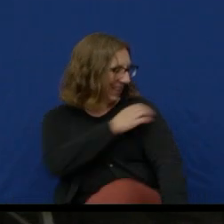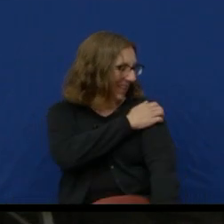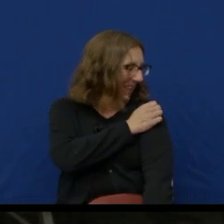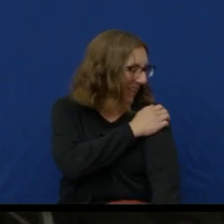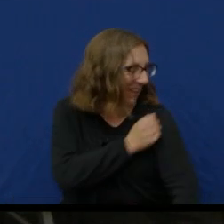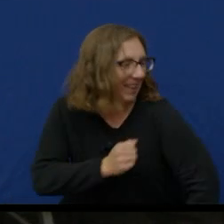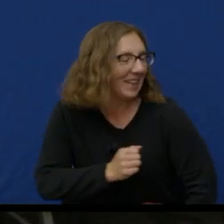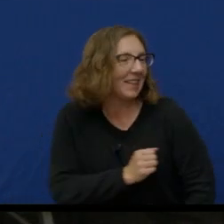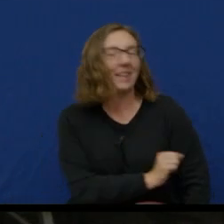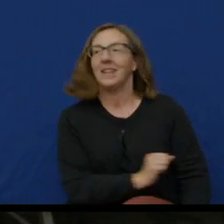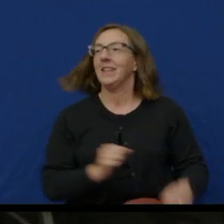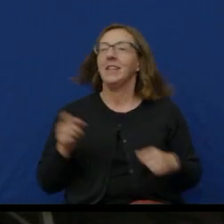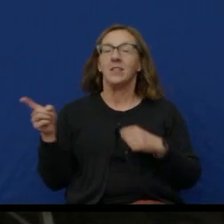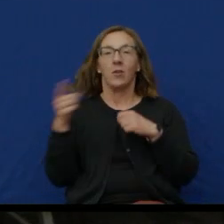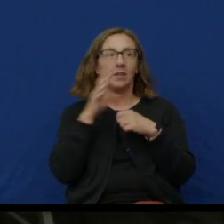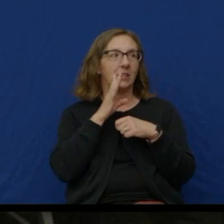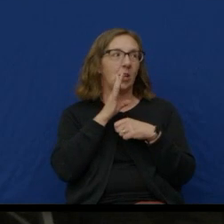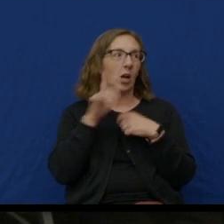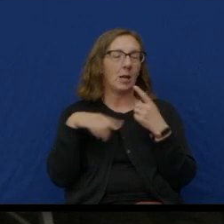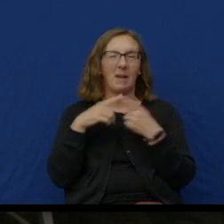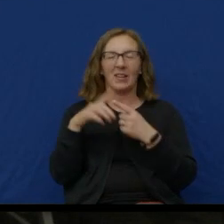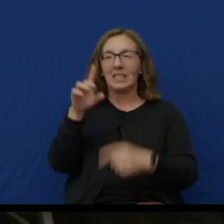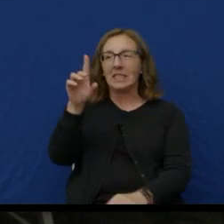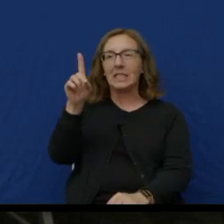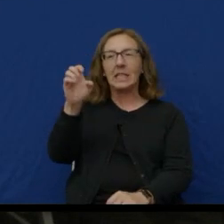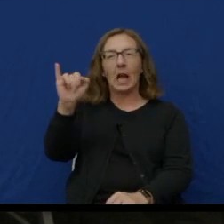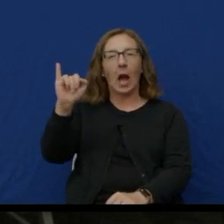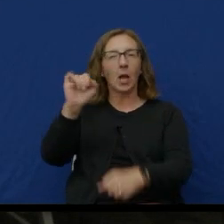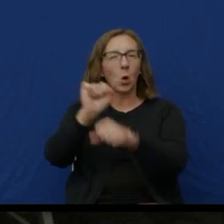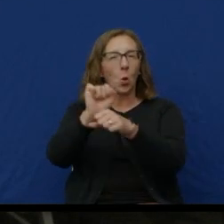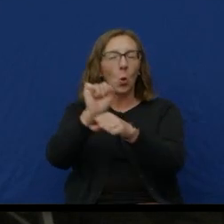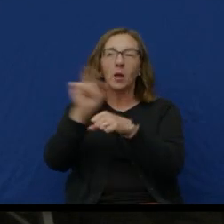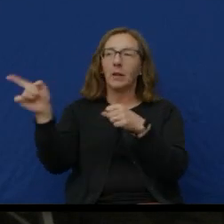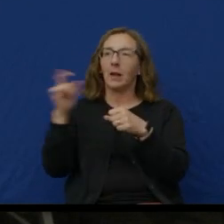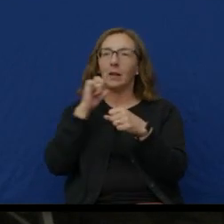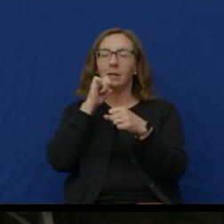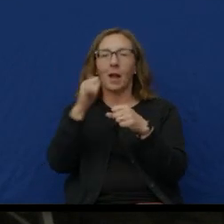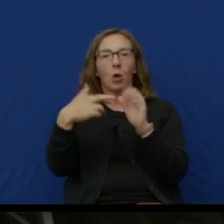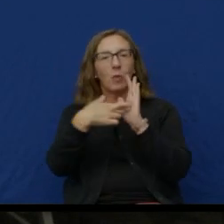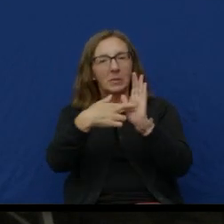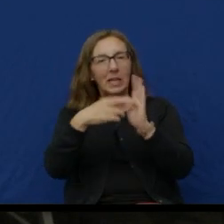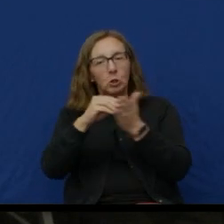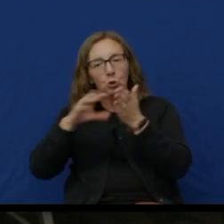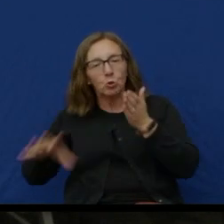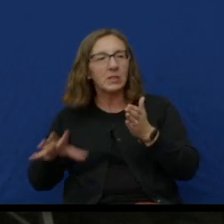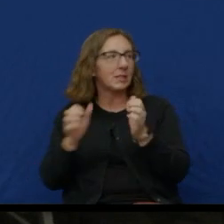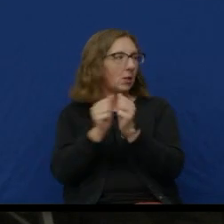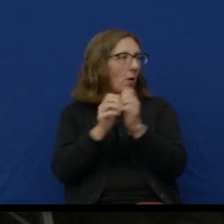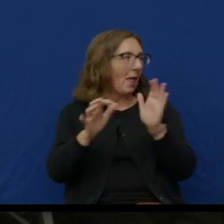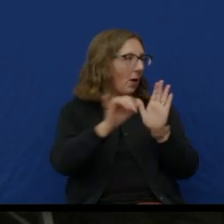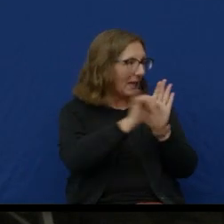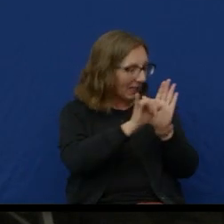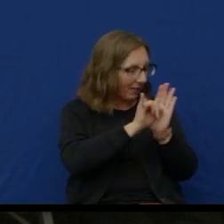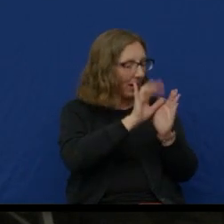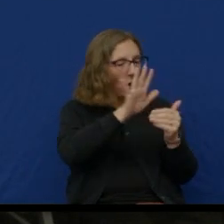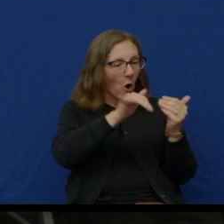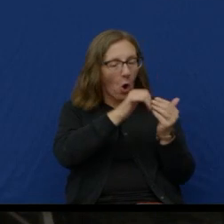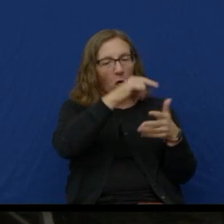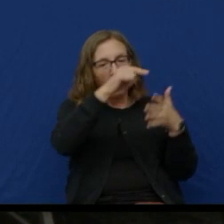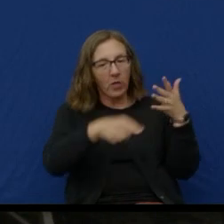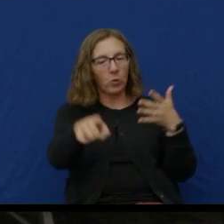our DEI work that represents those unrepresented students without identifying each one of those in a